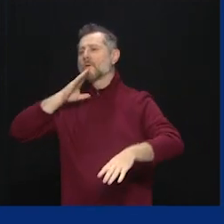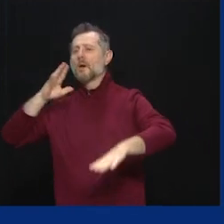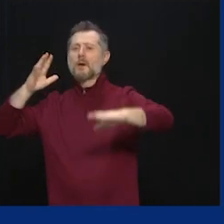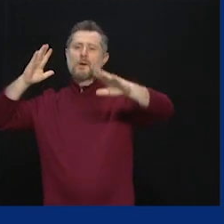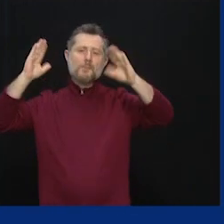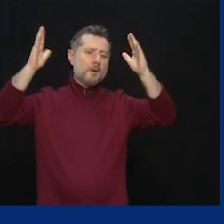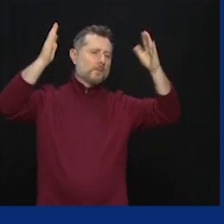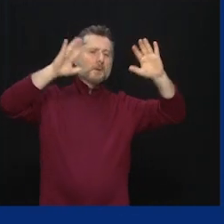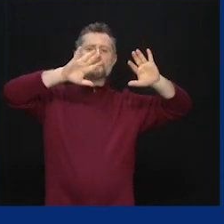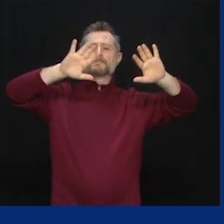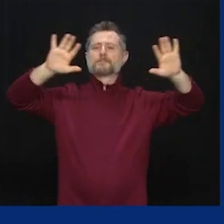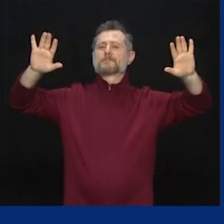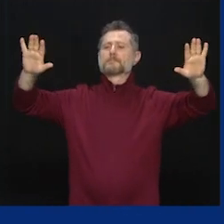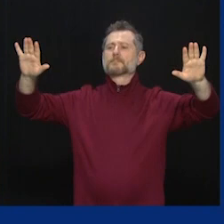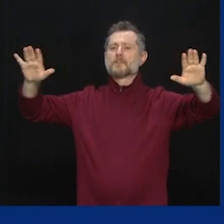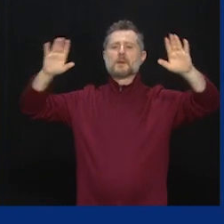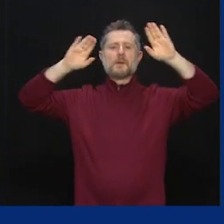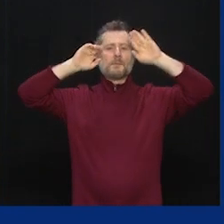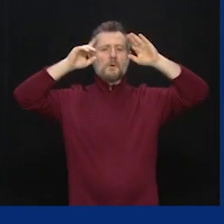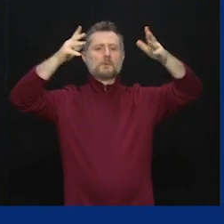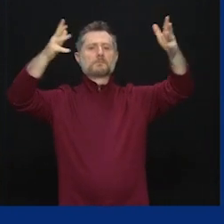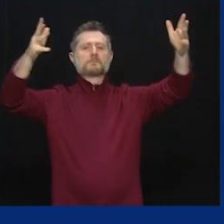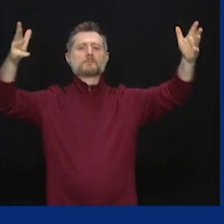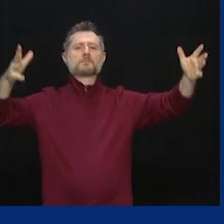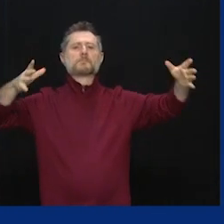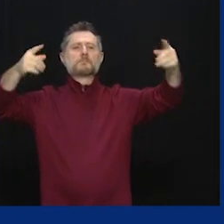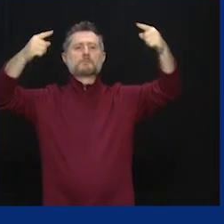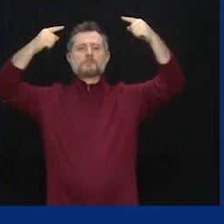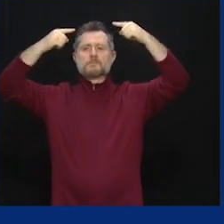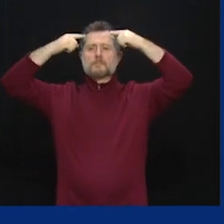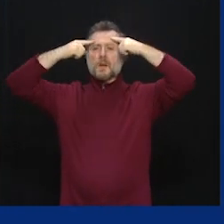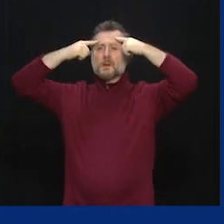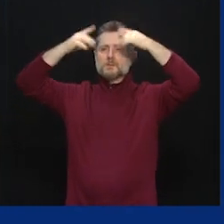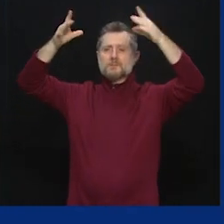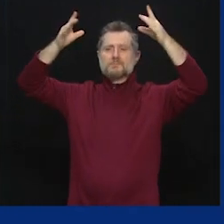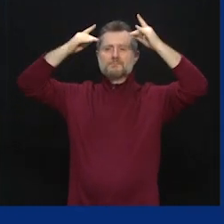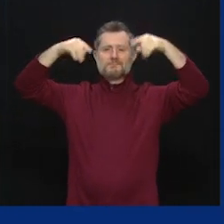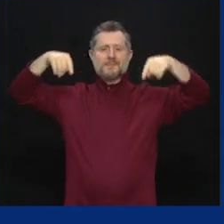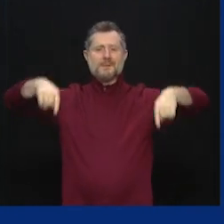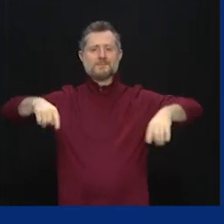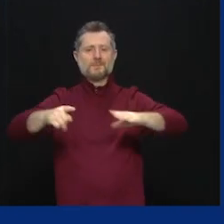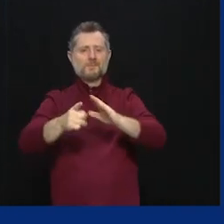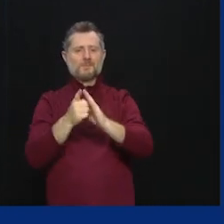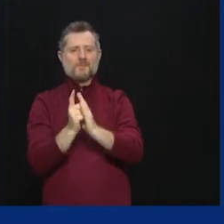moment in. This is a really big deal, Governor. I know you know that.